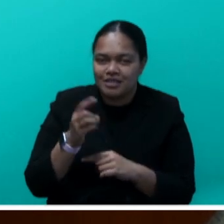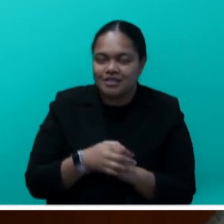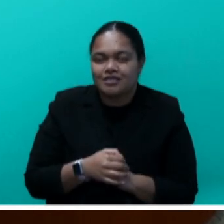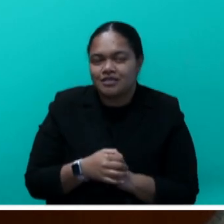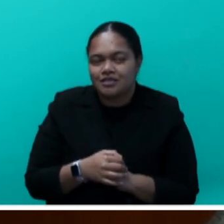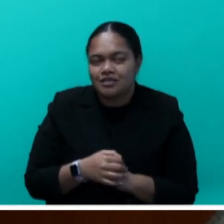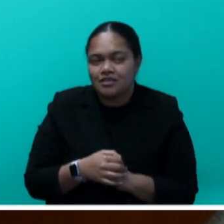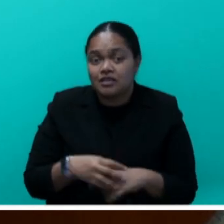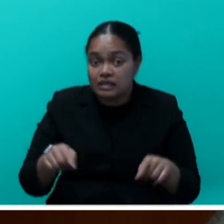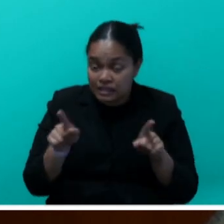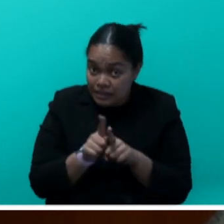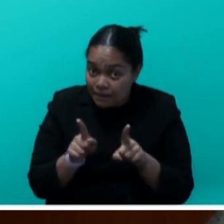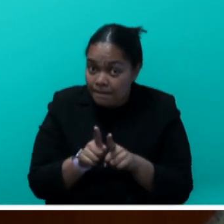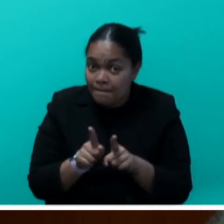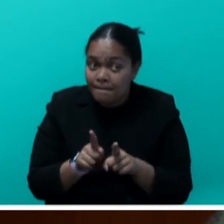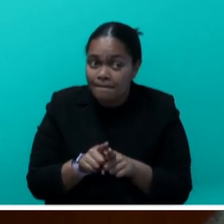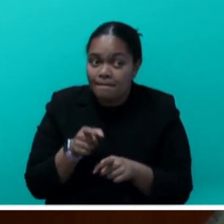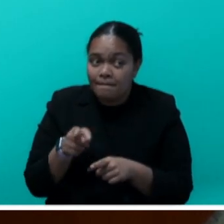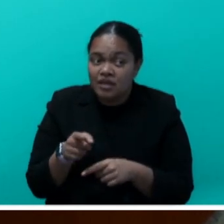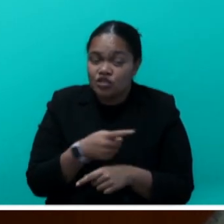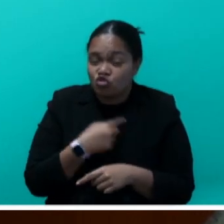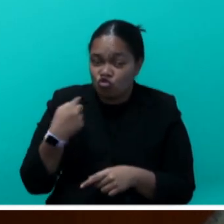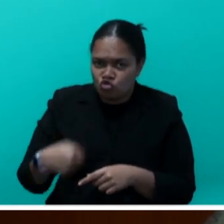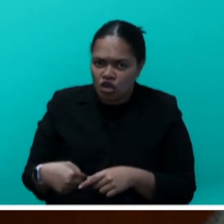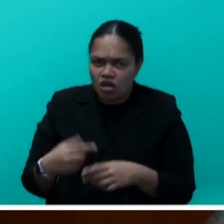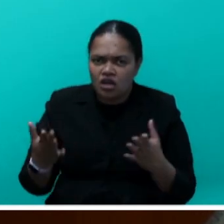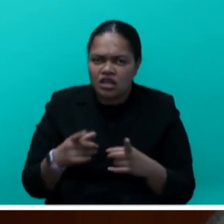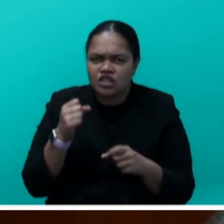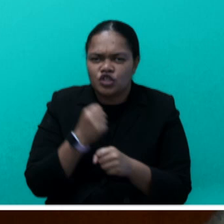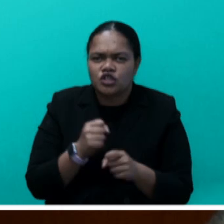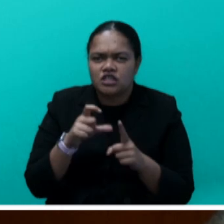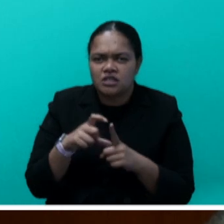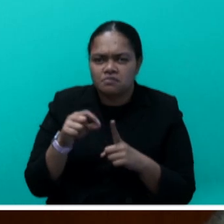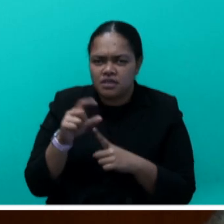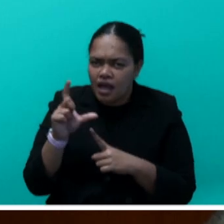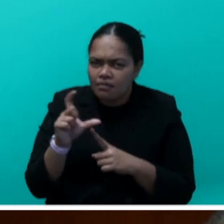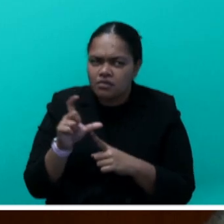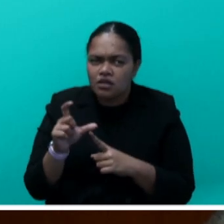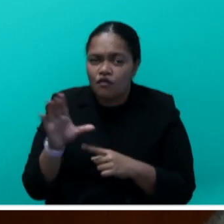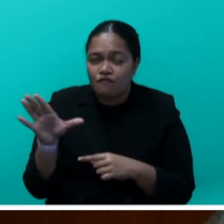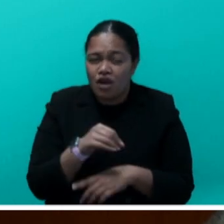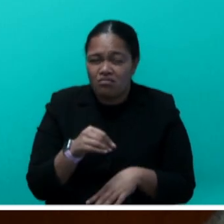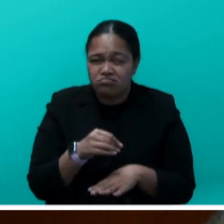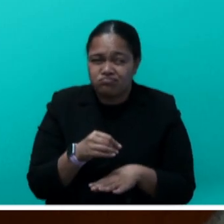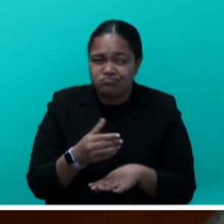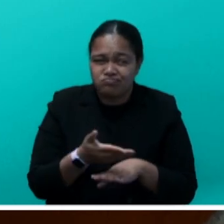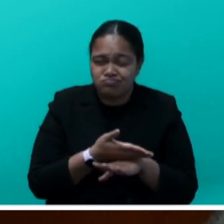In the same period, China has elevated its GDP per capita from a modest